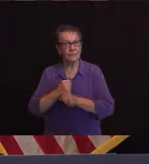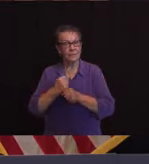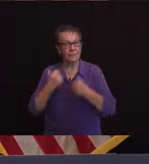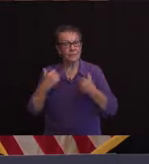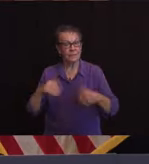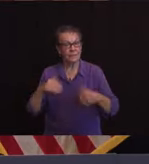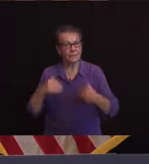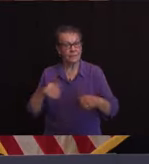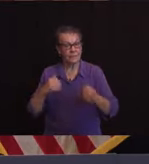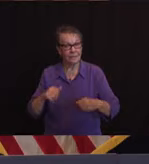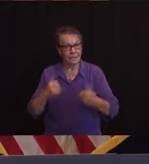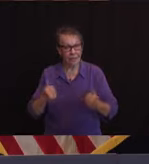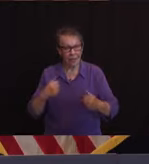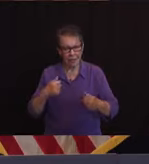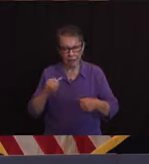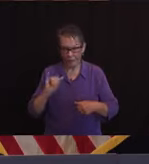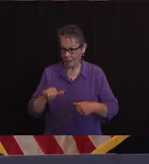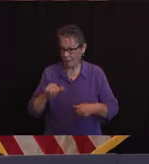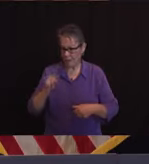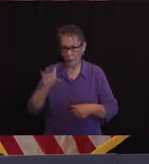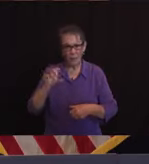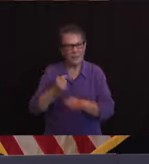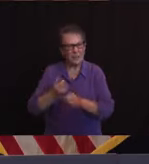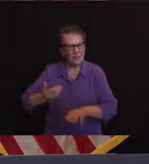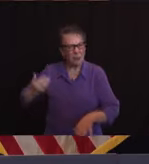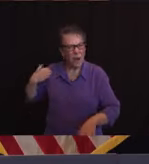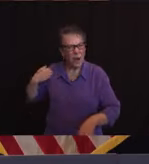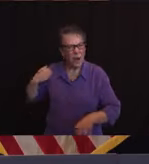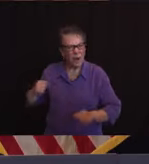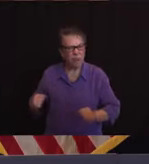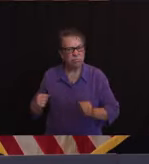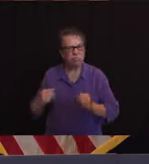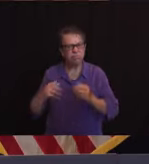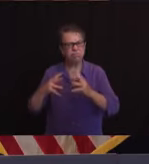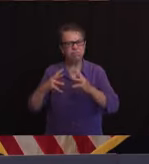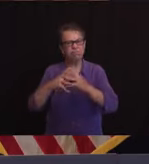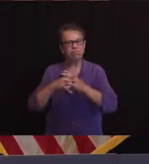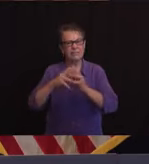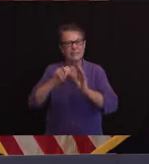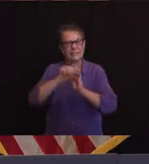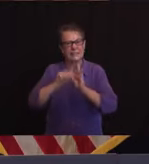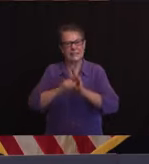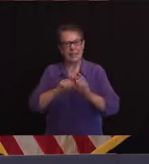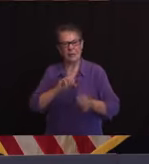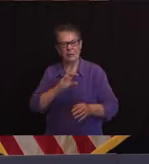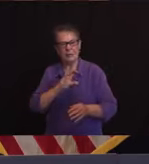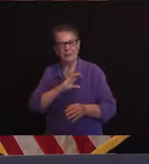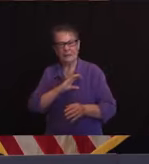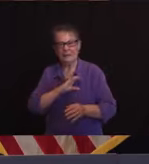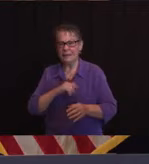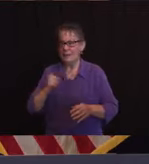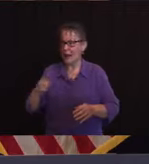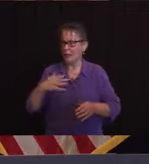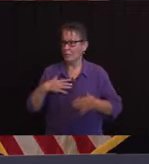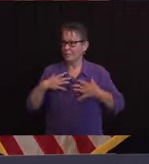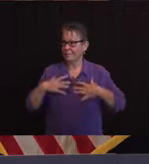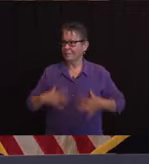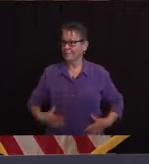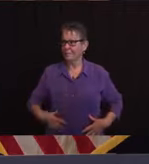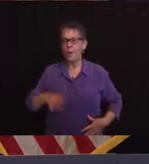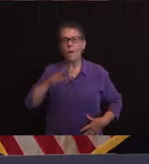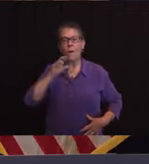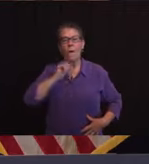throwback uniform. A special thanks to Trooper Jeff Bowman, who is one of our historians who went the extra